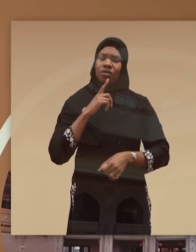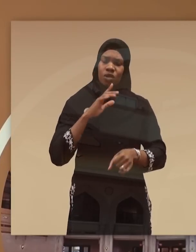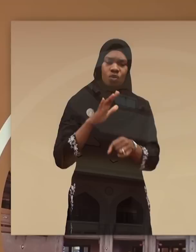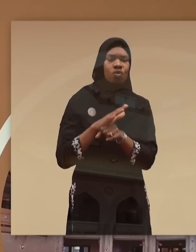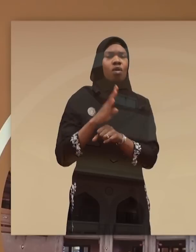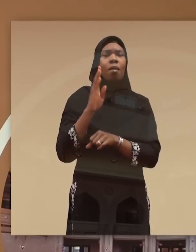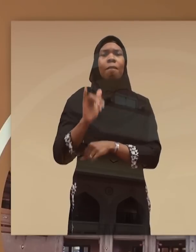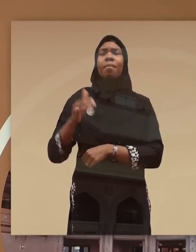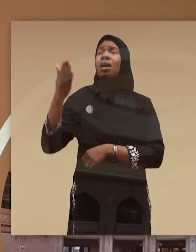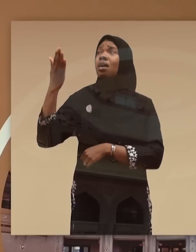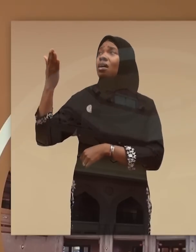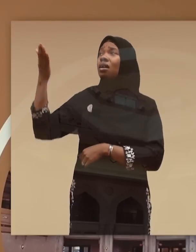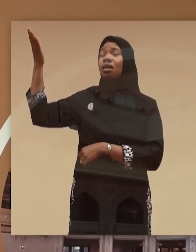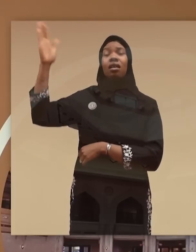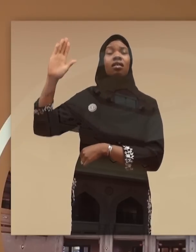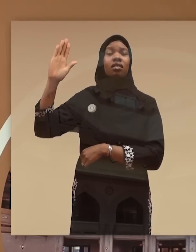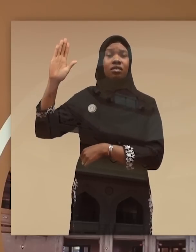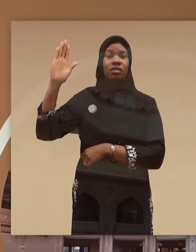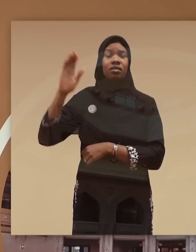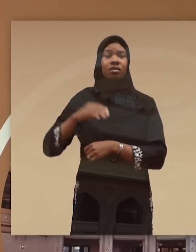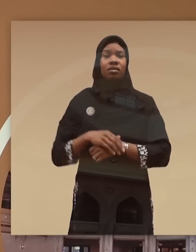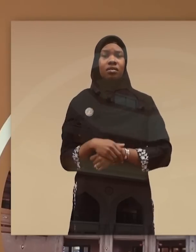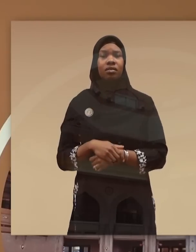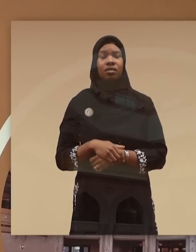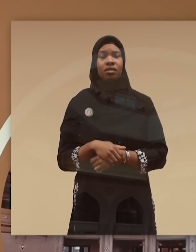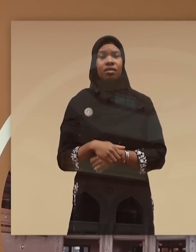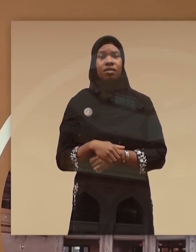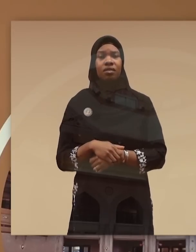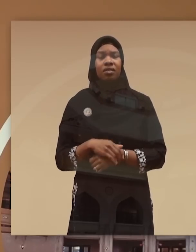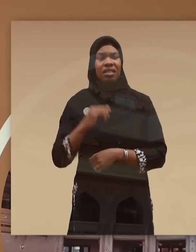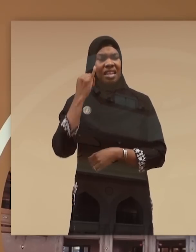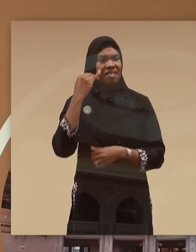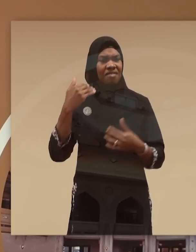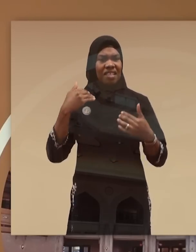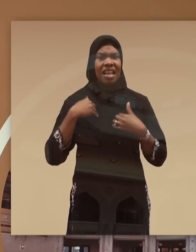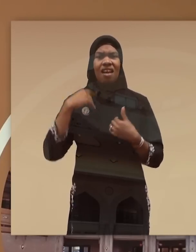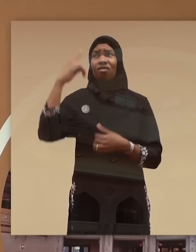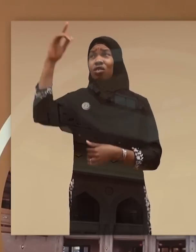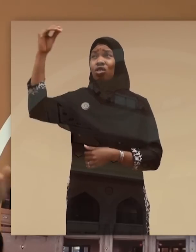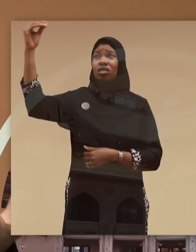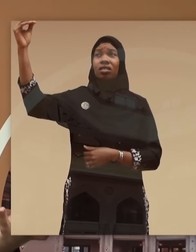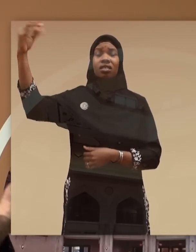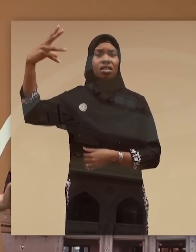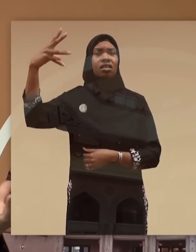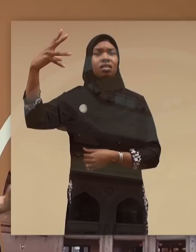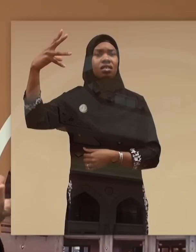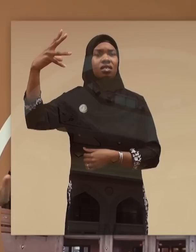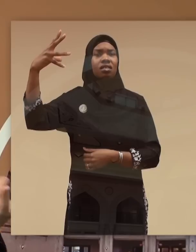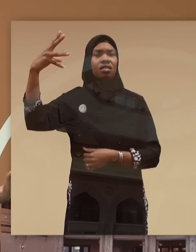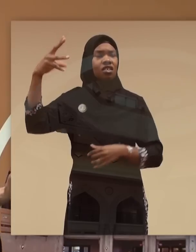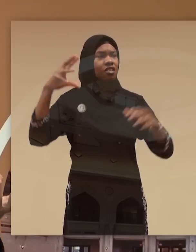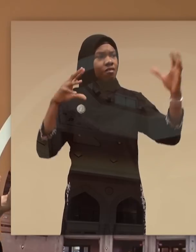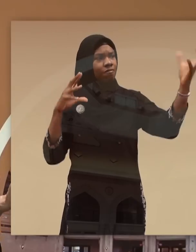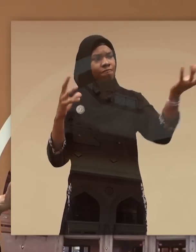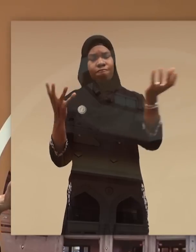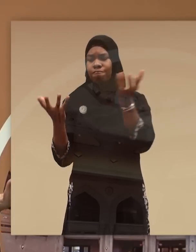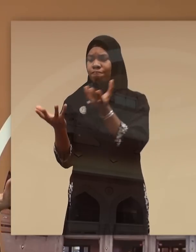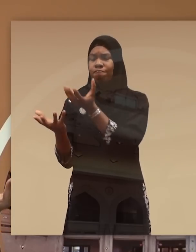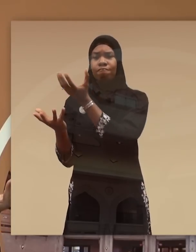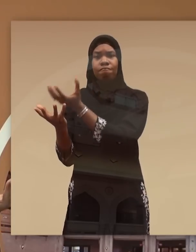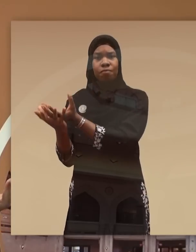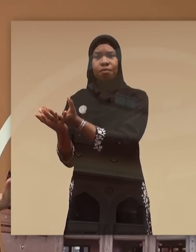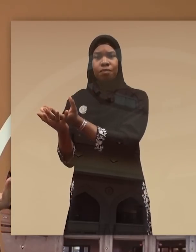by God, if they put the sun in my right hand and the moon in my left